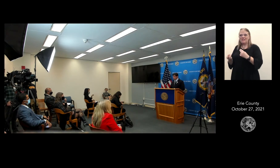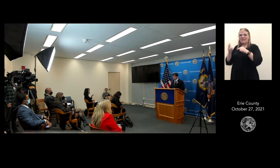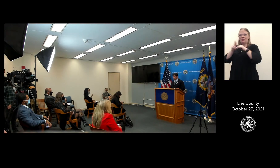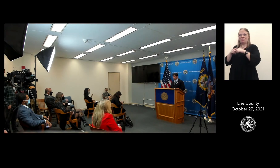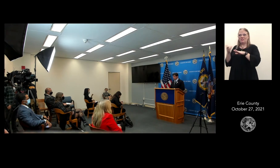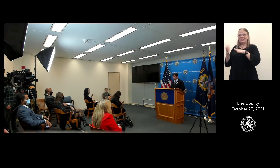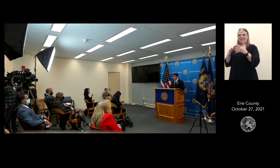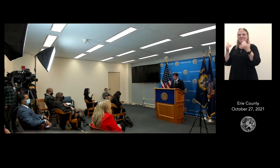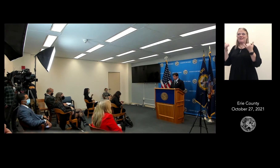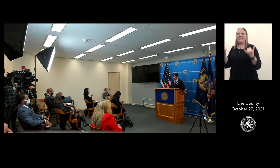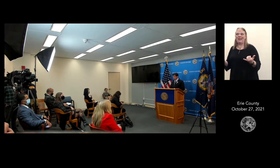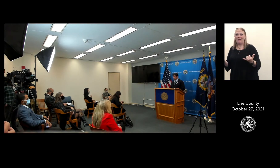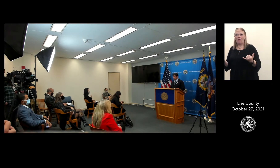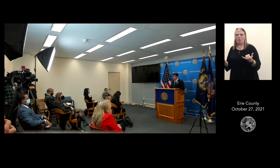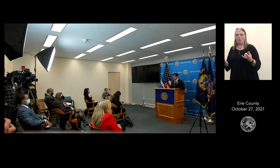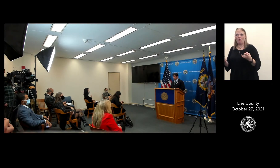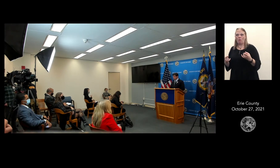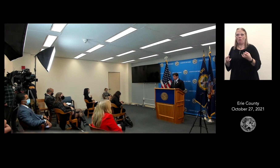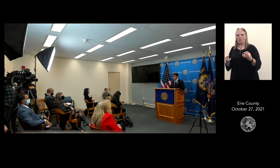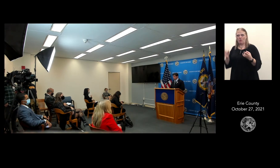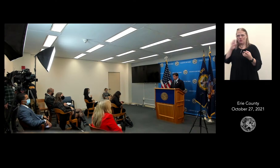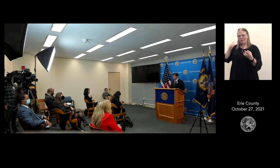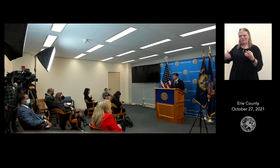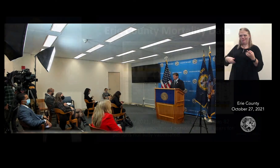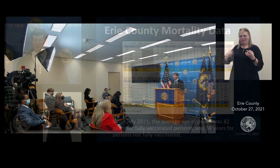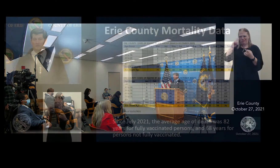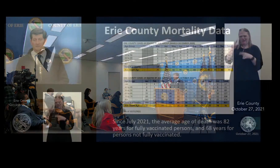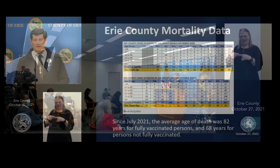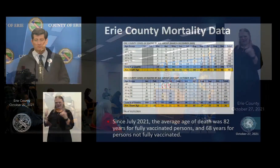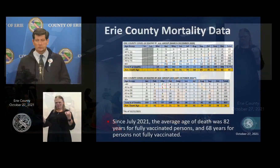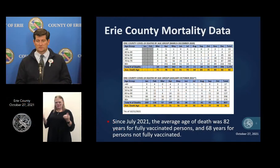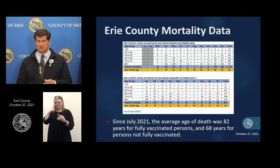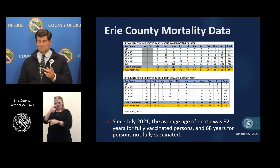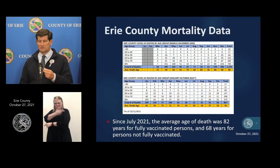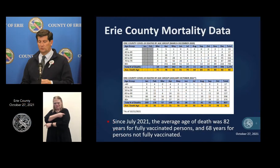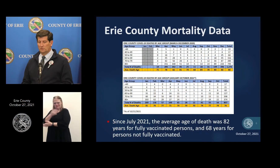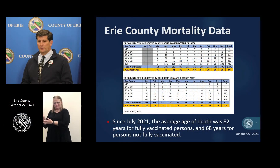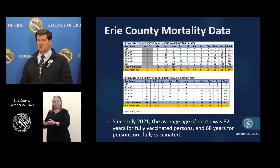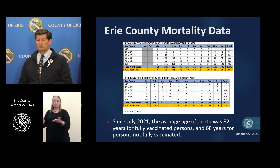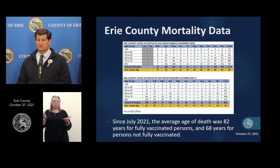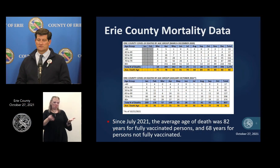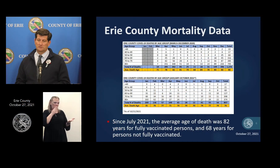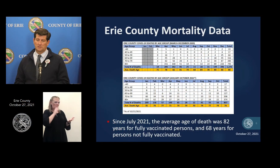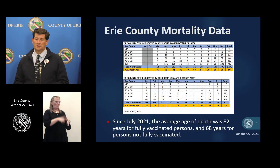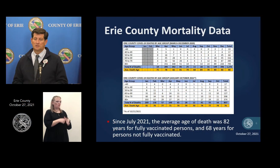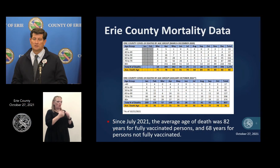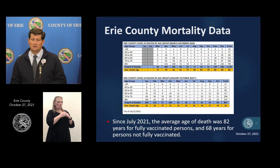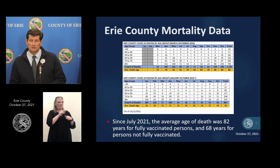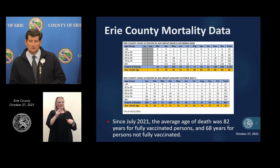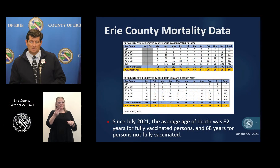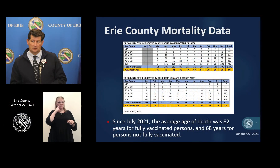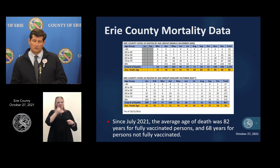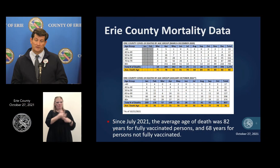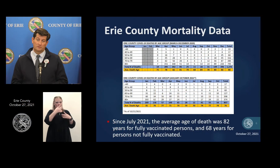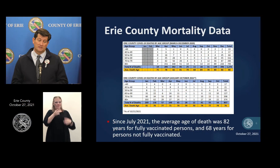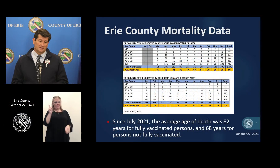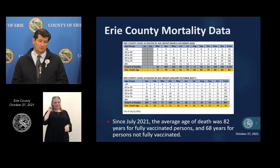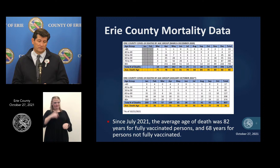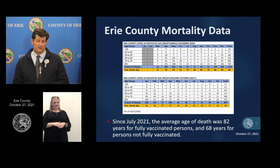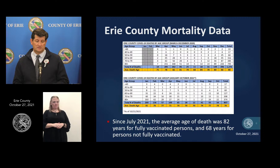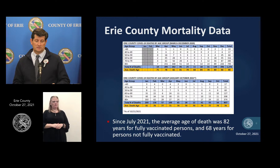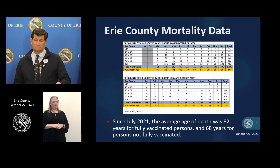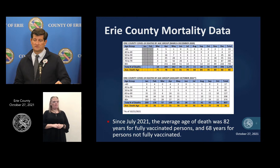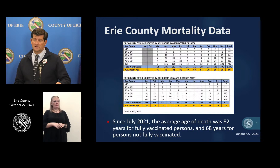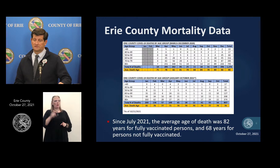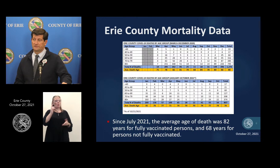now when you would think your intuition would tell you the opposite would be true? Well, I'll start with the second portion because I pulled it back up on the screen. One thing we didn't